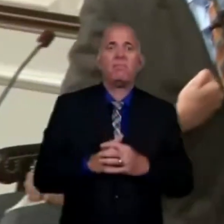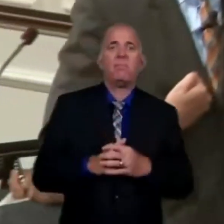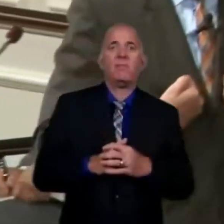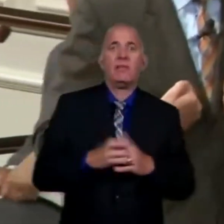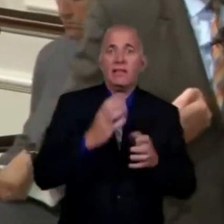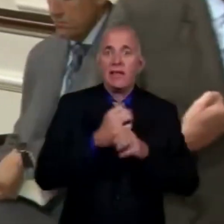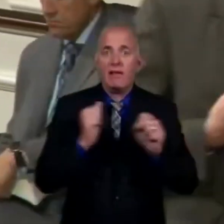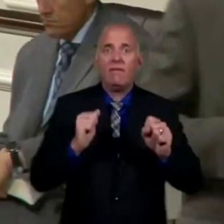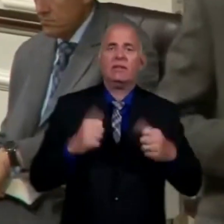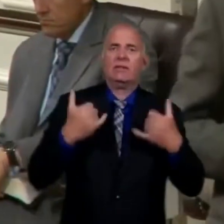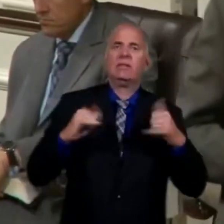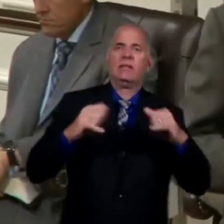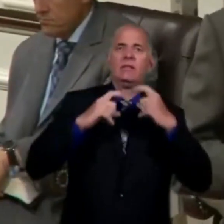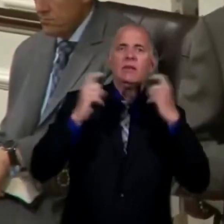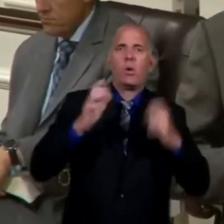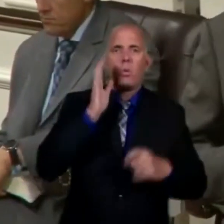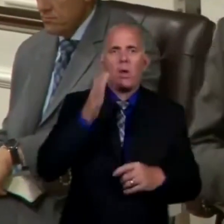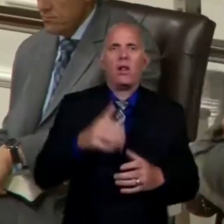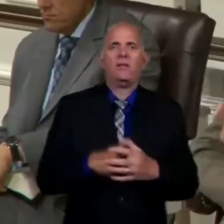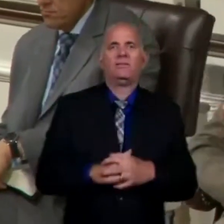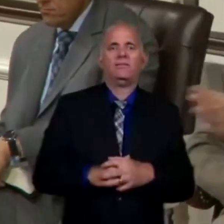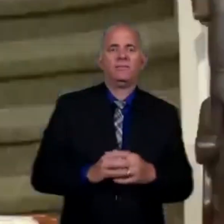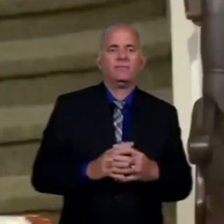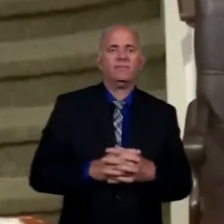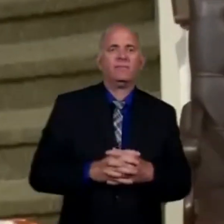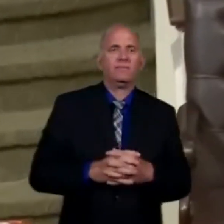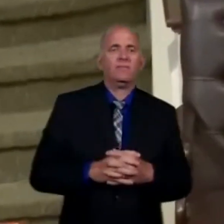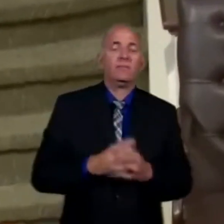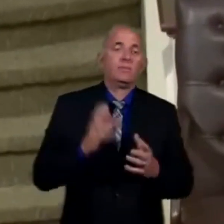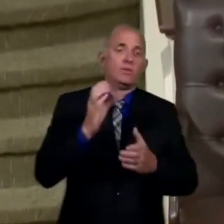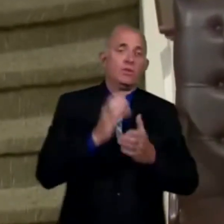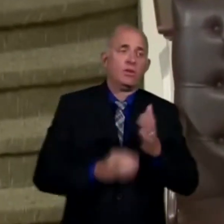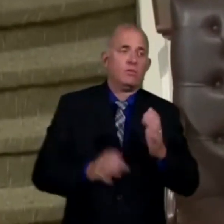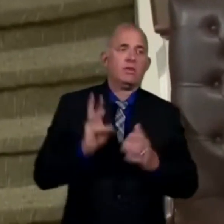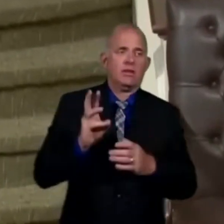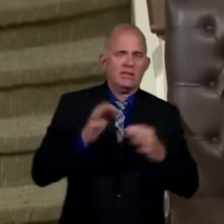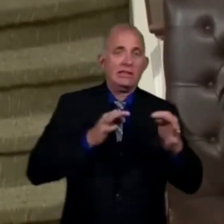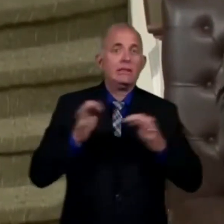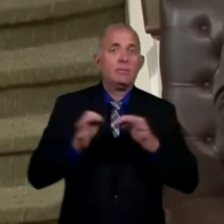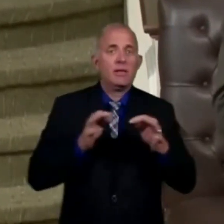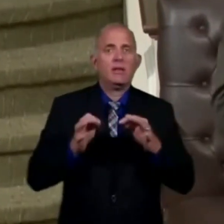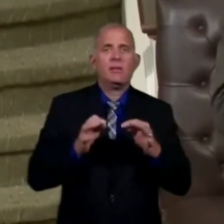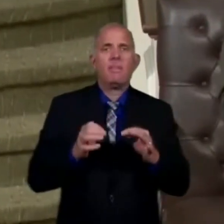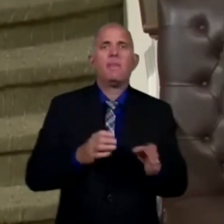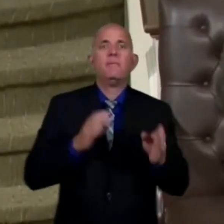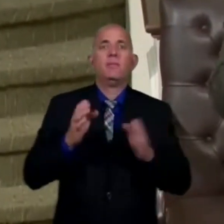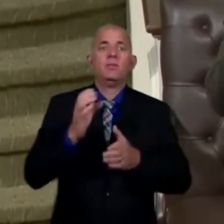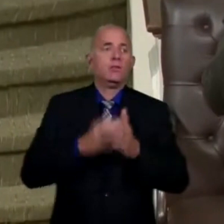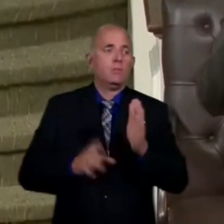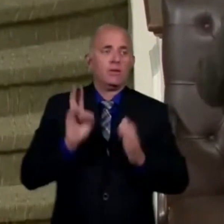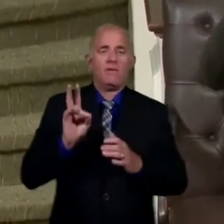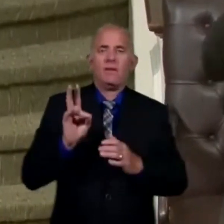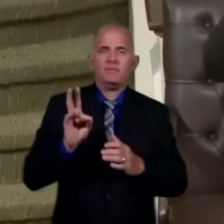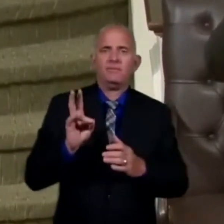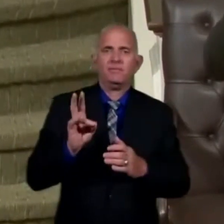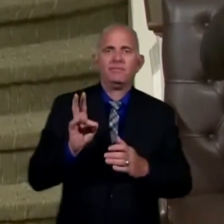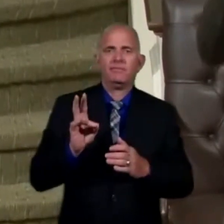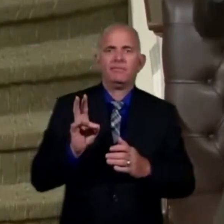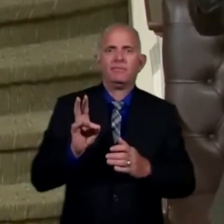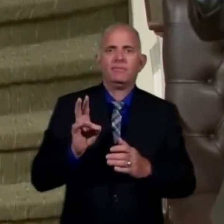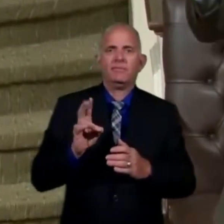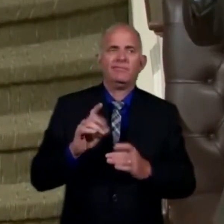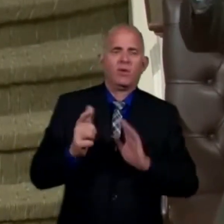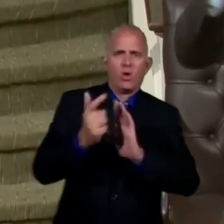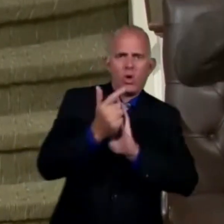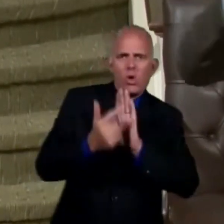still sinners. And chapter 6 talks about that. Chapter 7 talks about how that the law